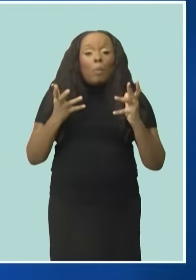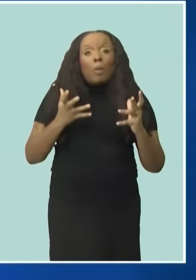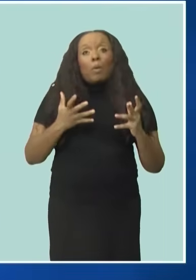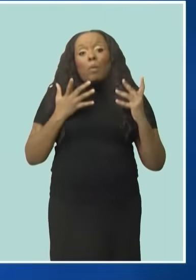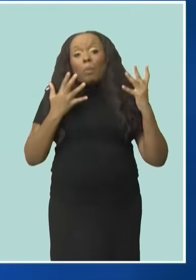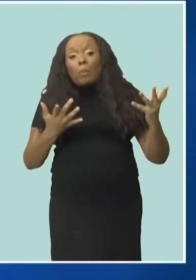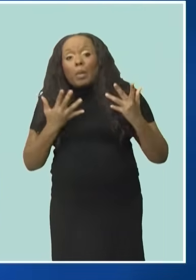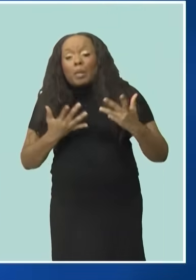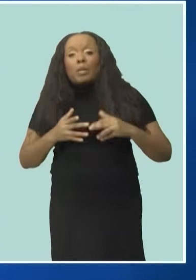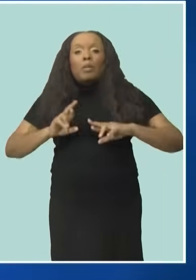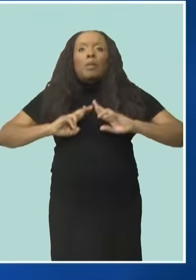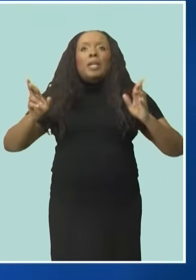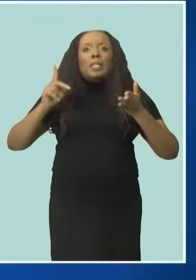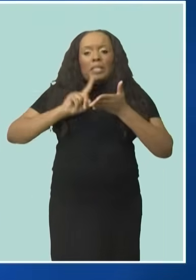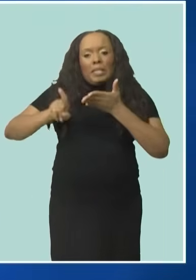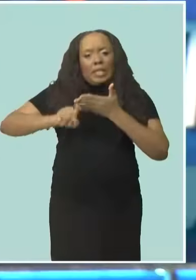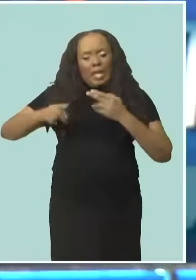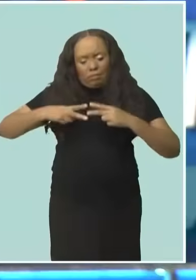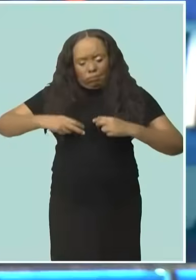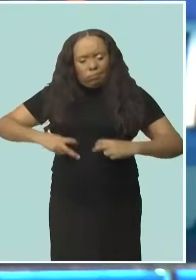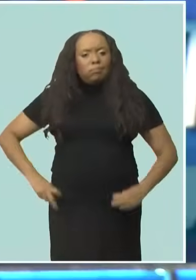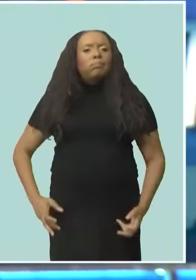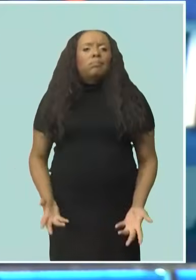checked to see how their lives are going.